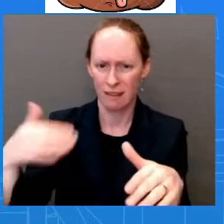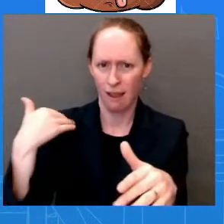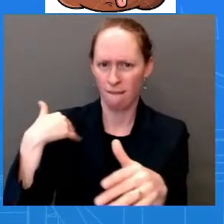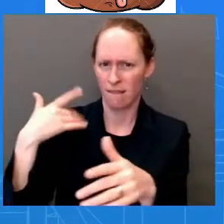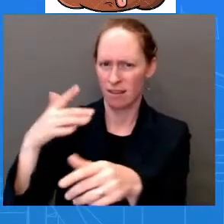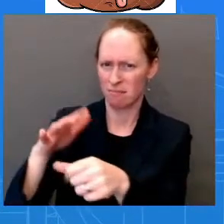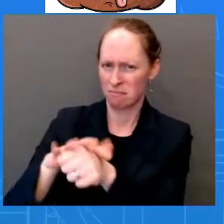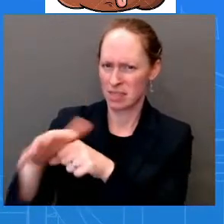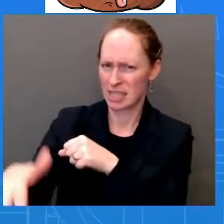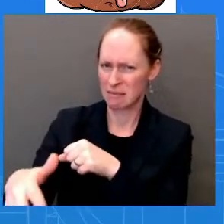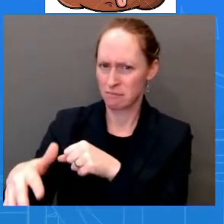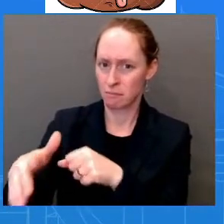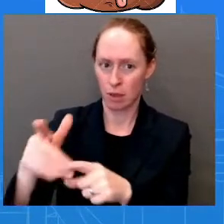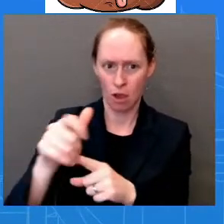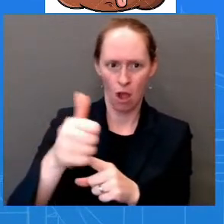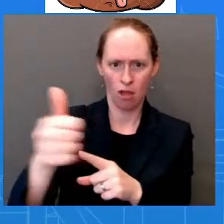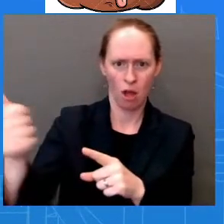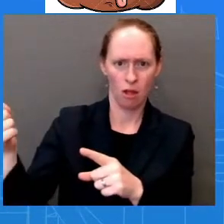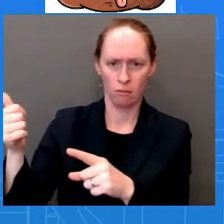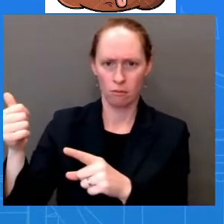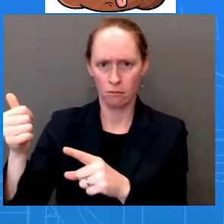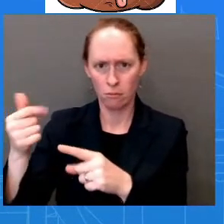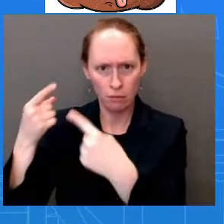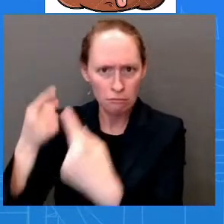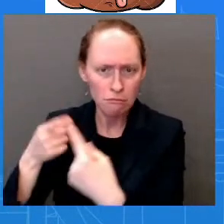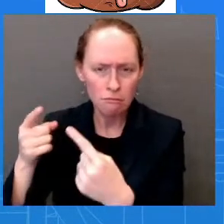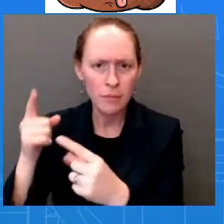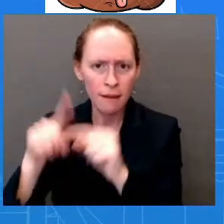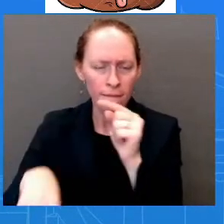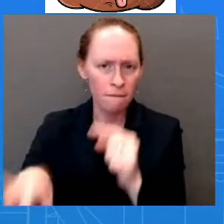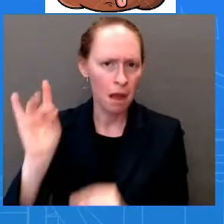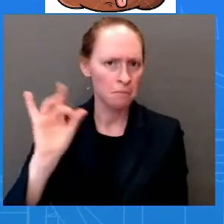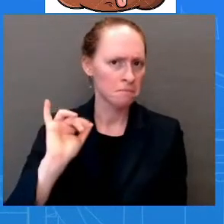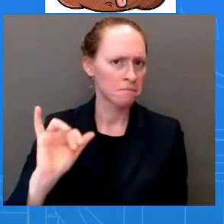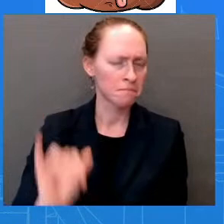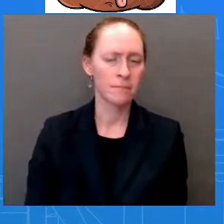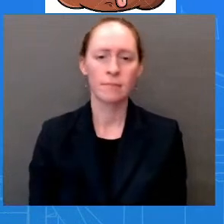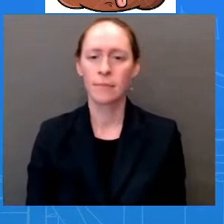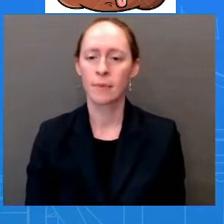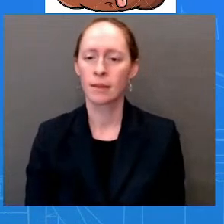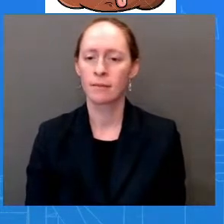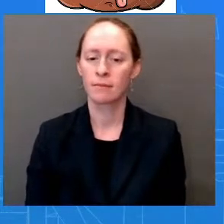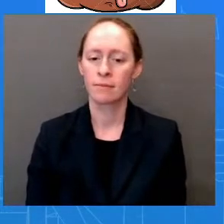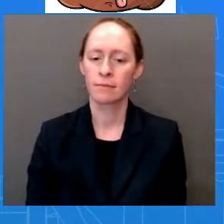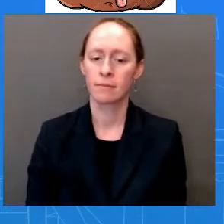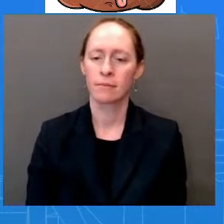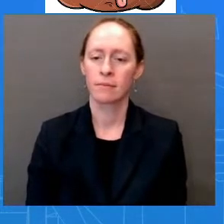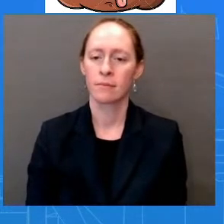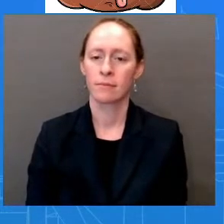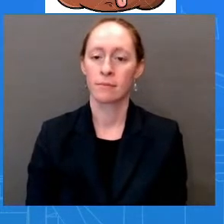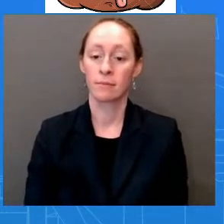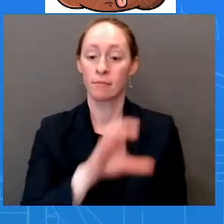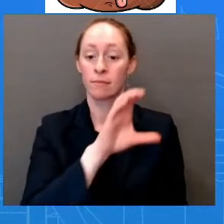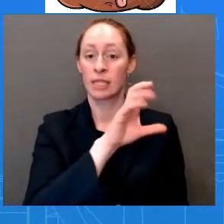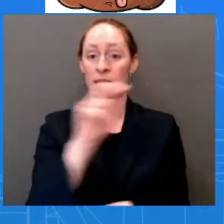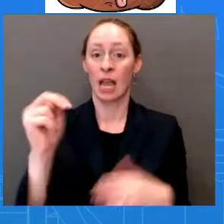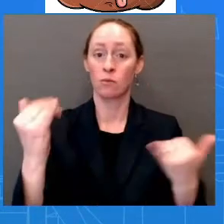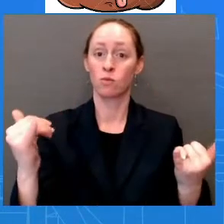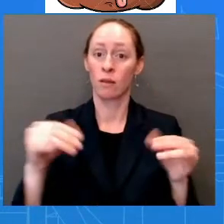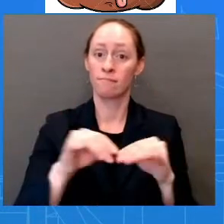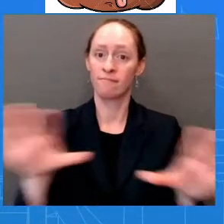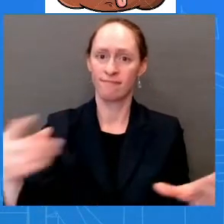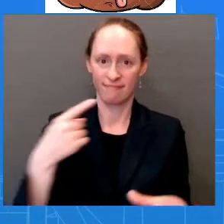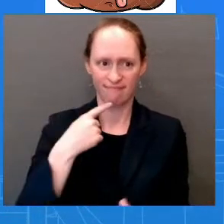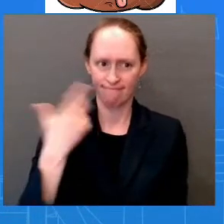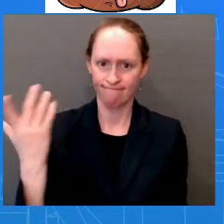monoclonal for high-risk children, immunocompromised children. But CNN headline today. Okay. Shortages of antivirals and antibiotics compound the stress of a rough